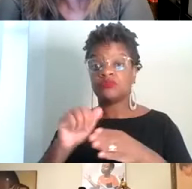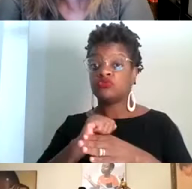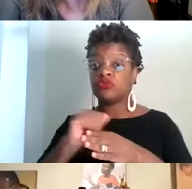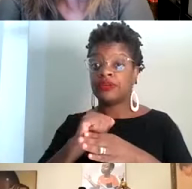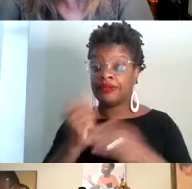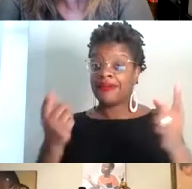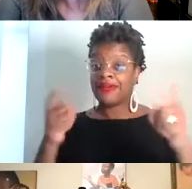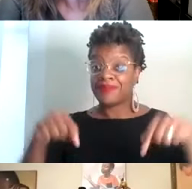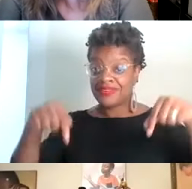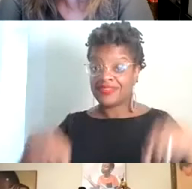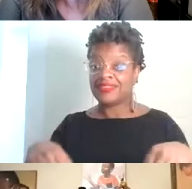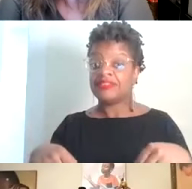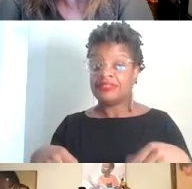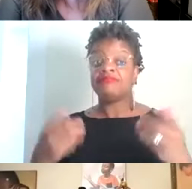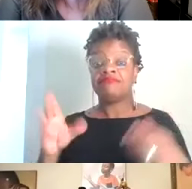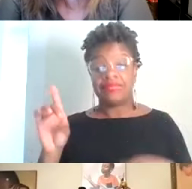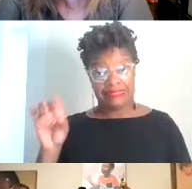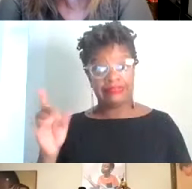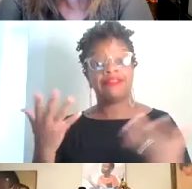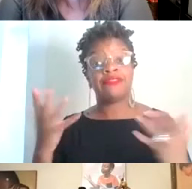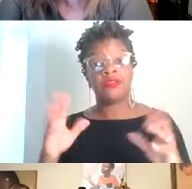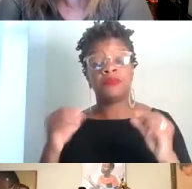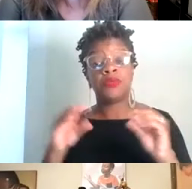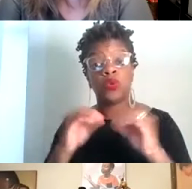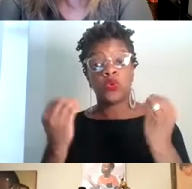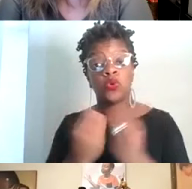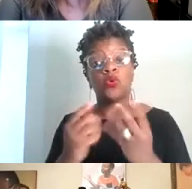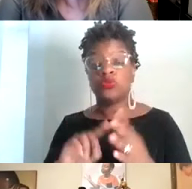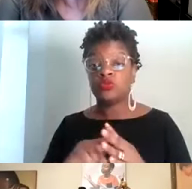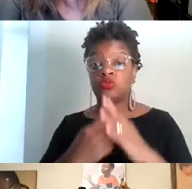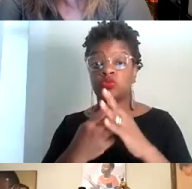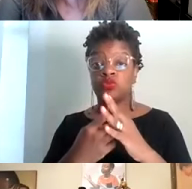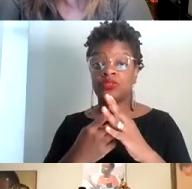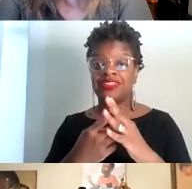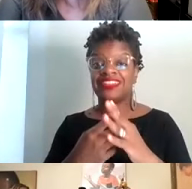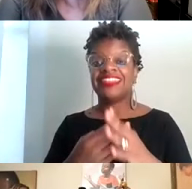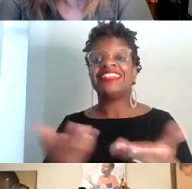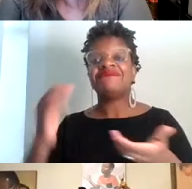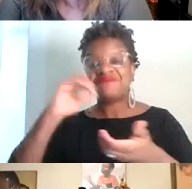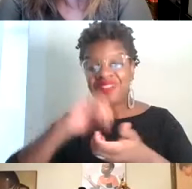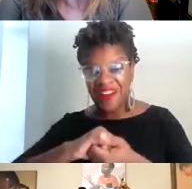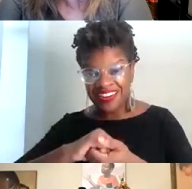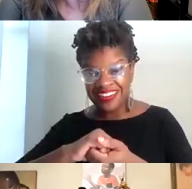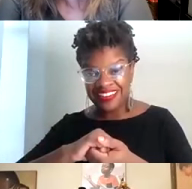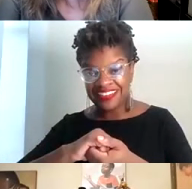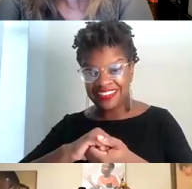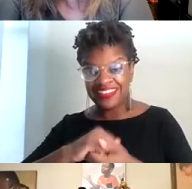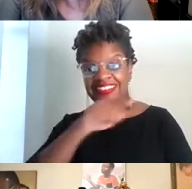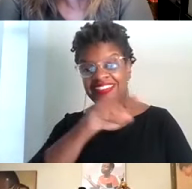happen and is happening. And so as organizations, we need to start partnering, building those